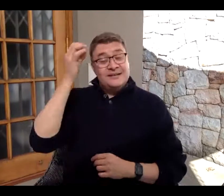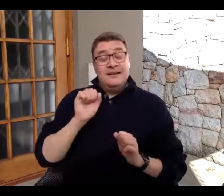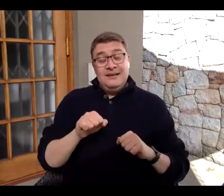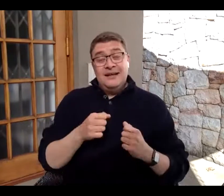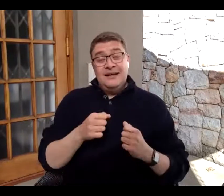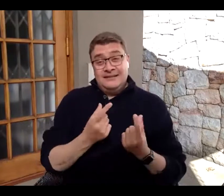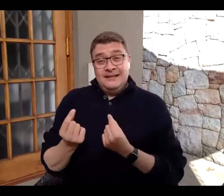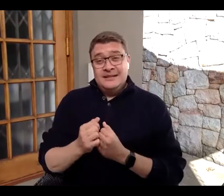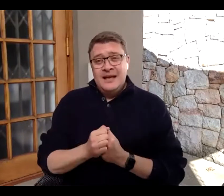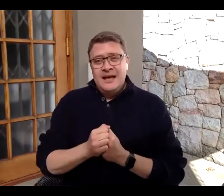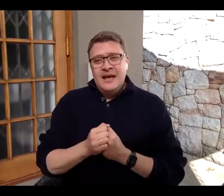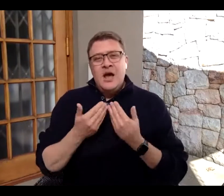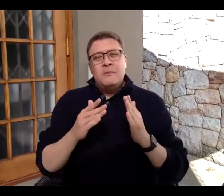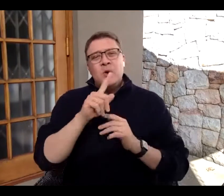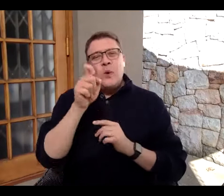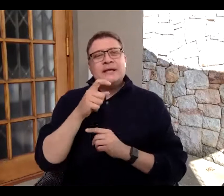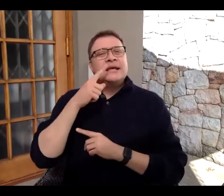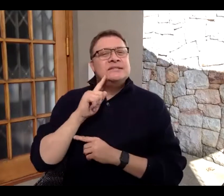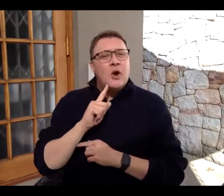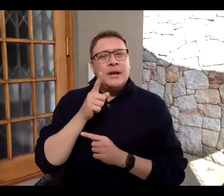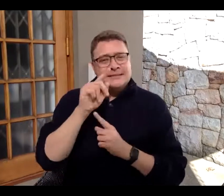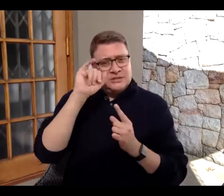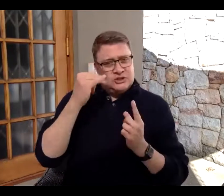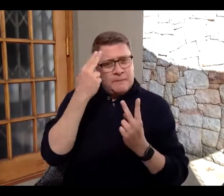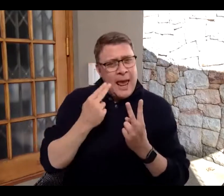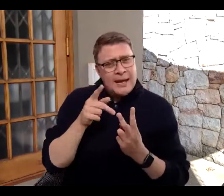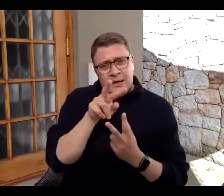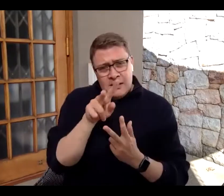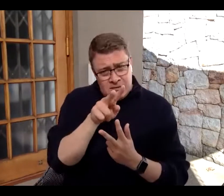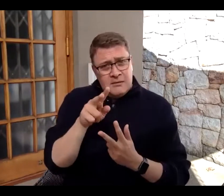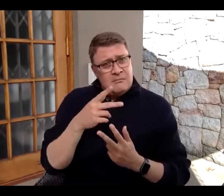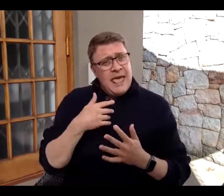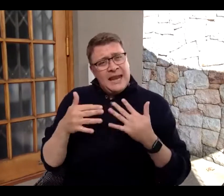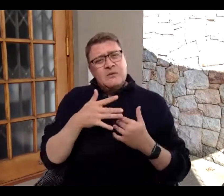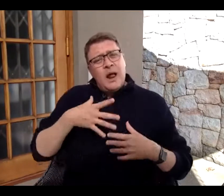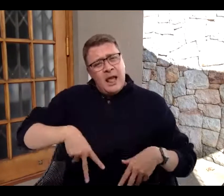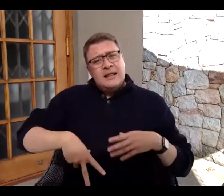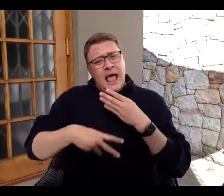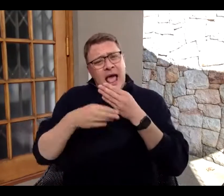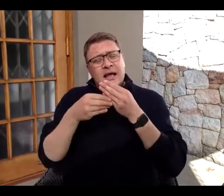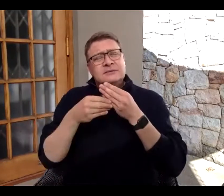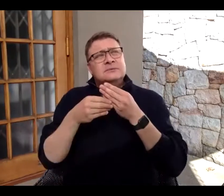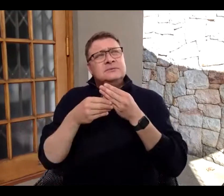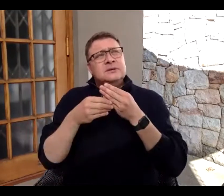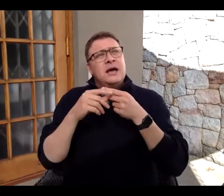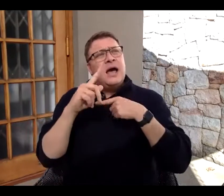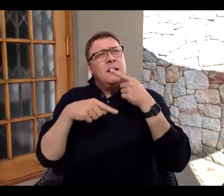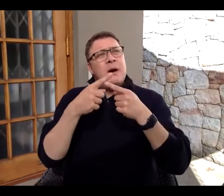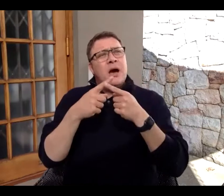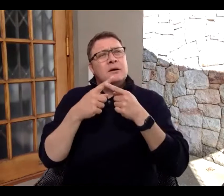to Terence and Jermaine as well. Do either of you have anything that you'd like to add with regards to having